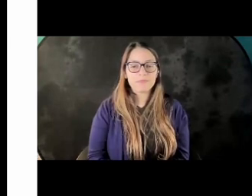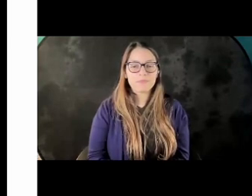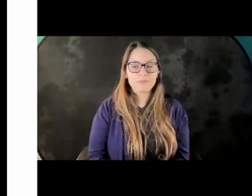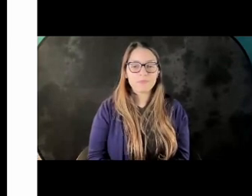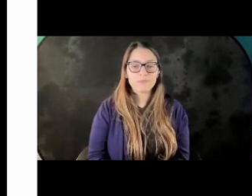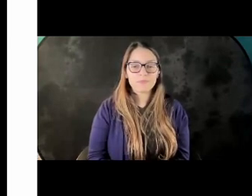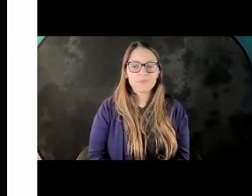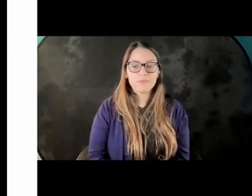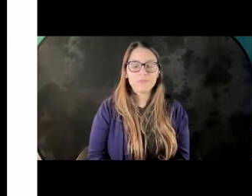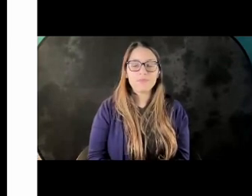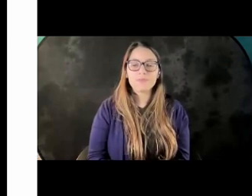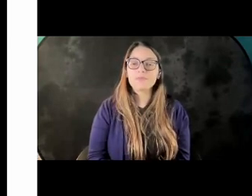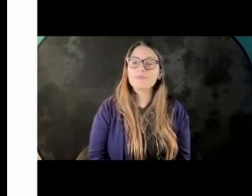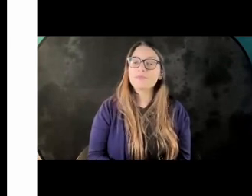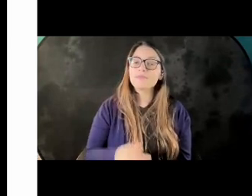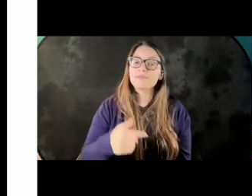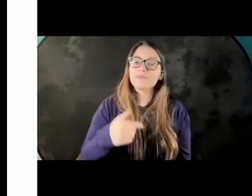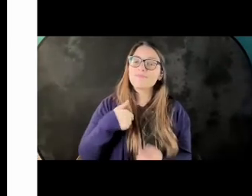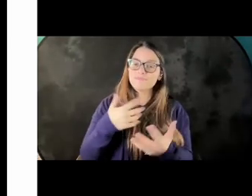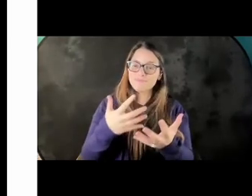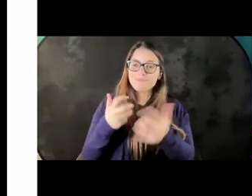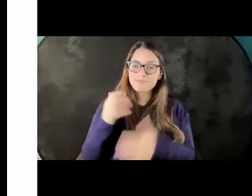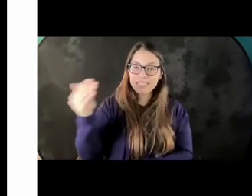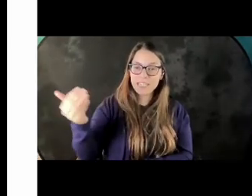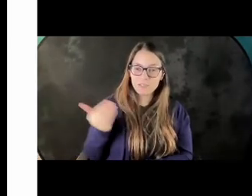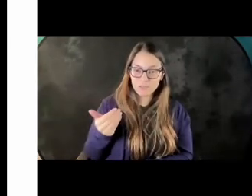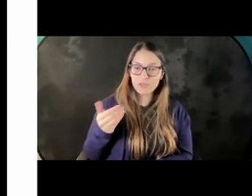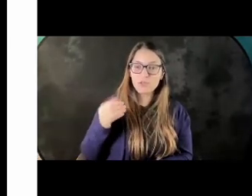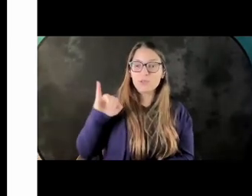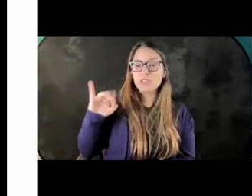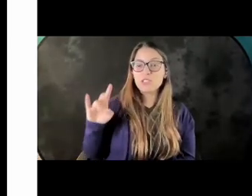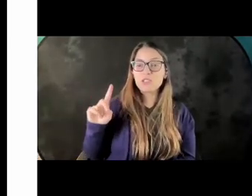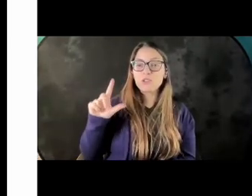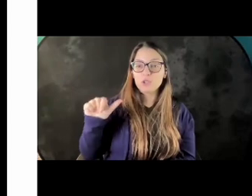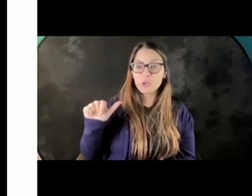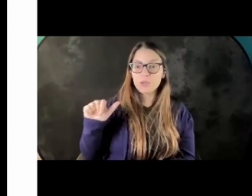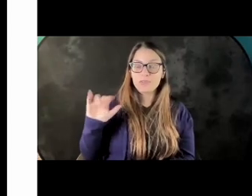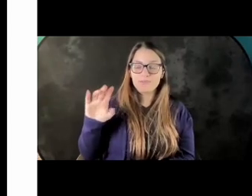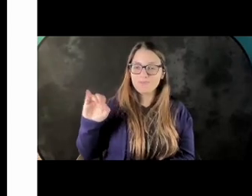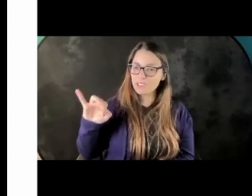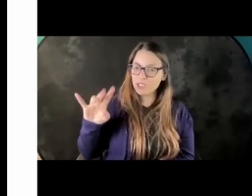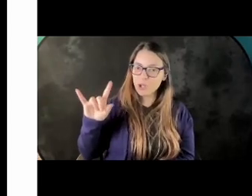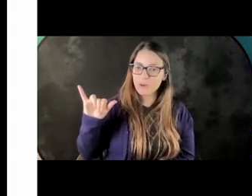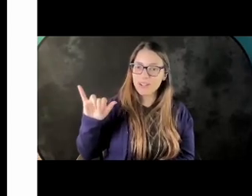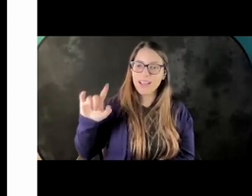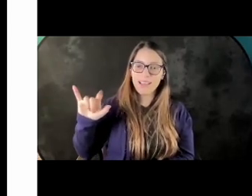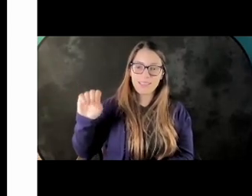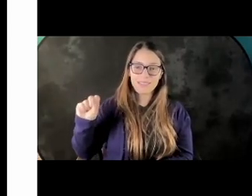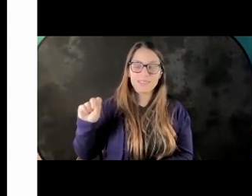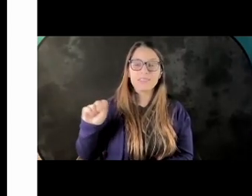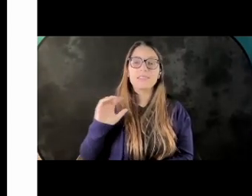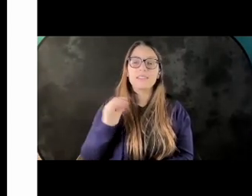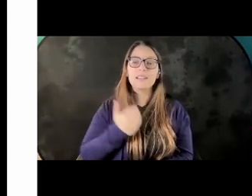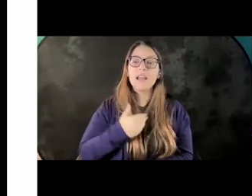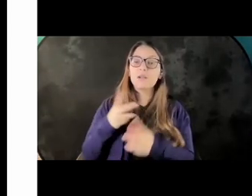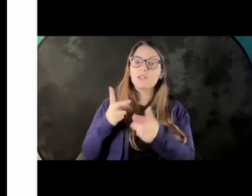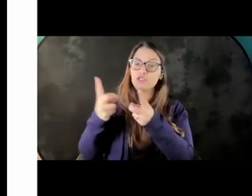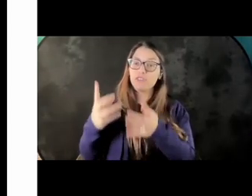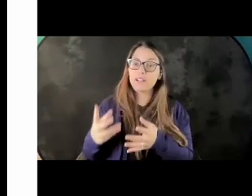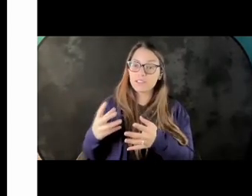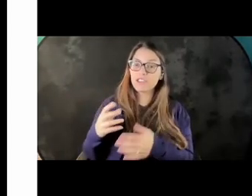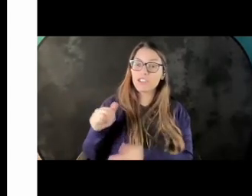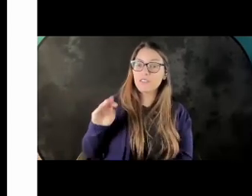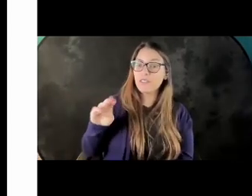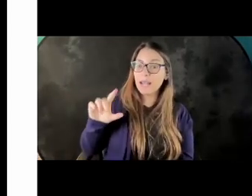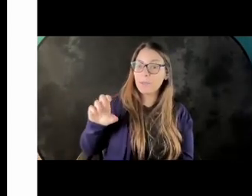So I'd like to introduce Jody Ellis, our director of the ABLE National Resource Center. And to the